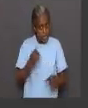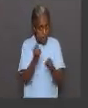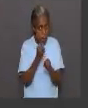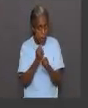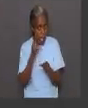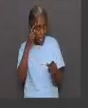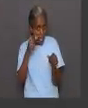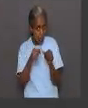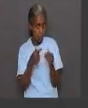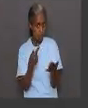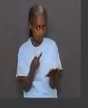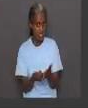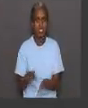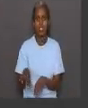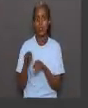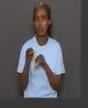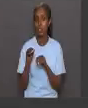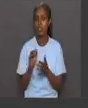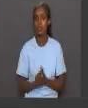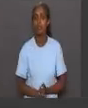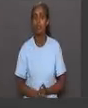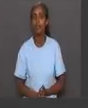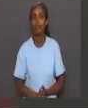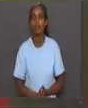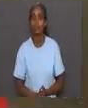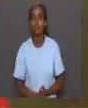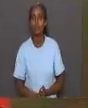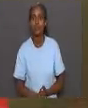Please make a note of this, students.